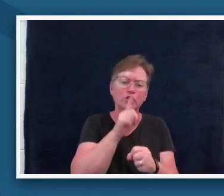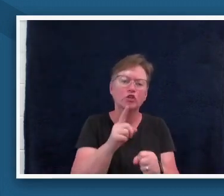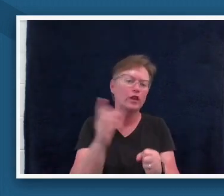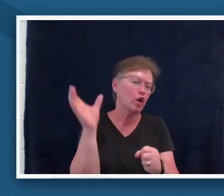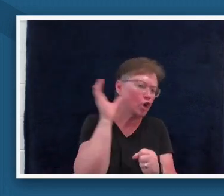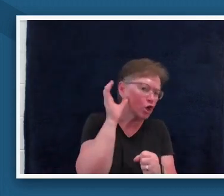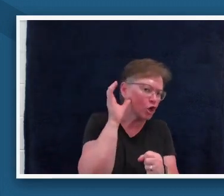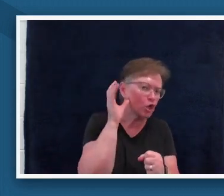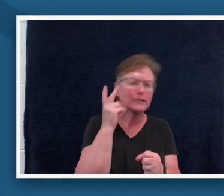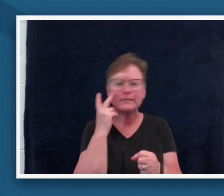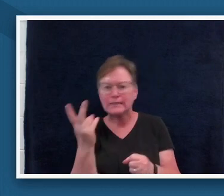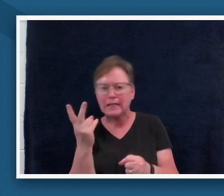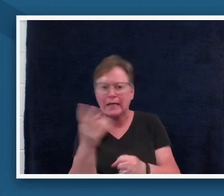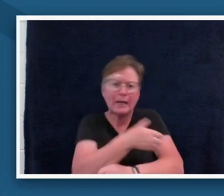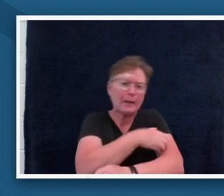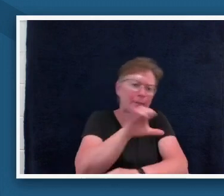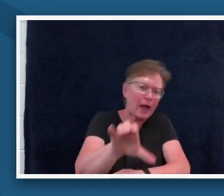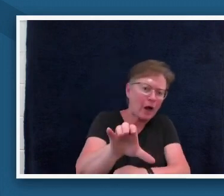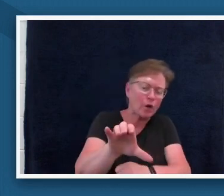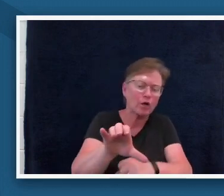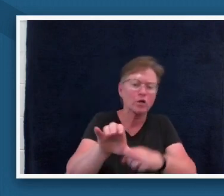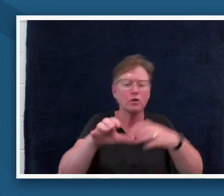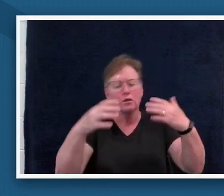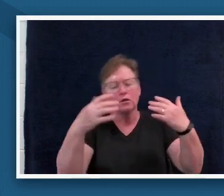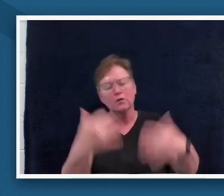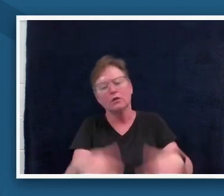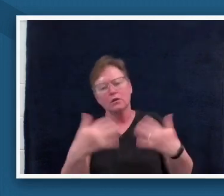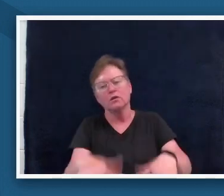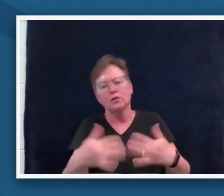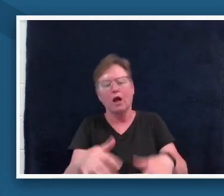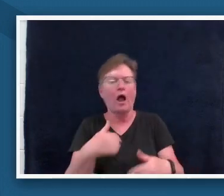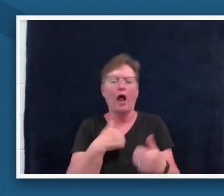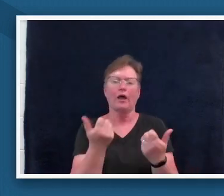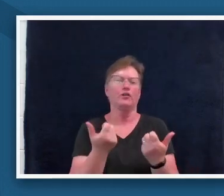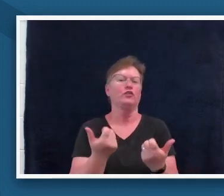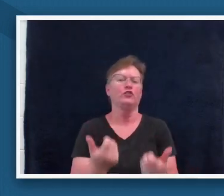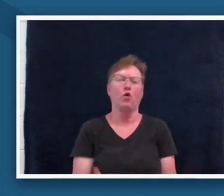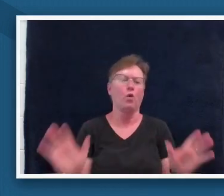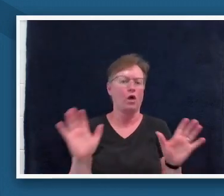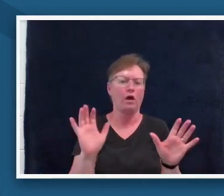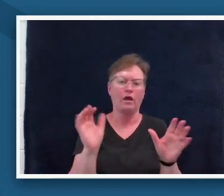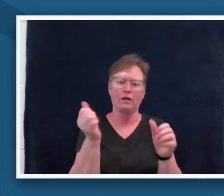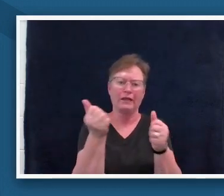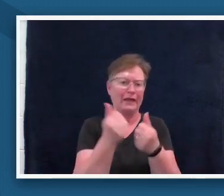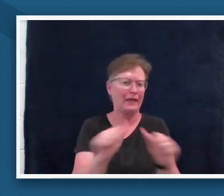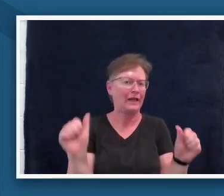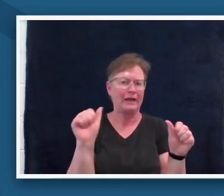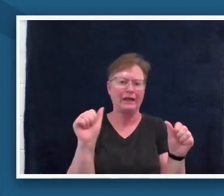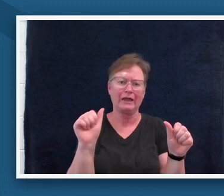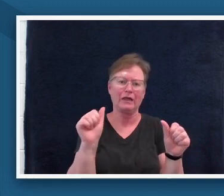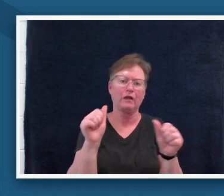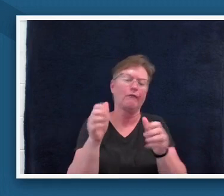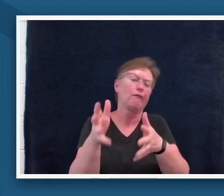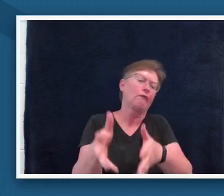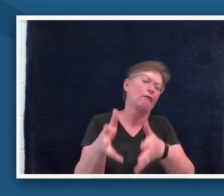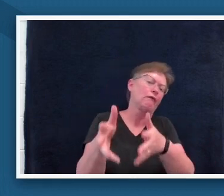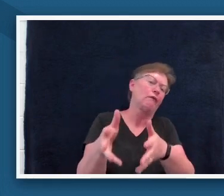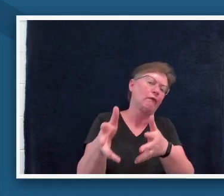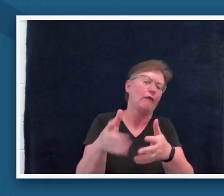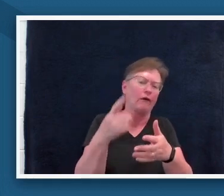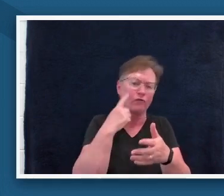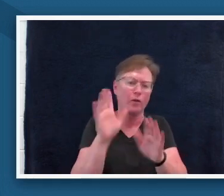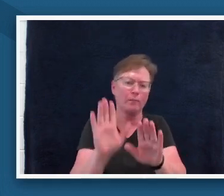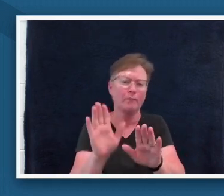they're empowered. I don't want anything left on the table for my babies. I want them to have all. They deserve